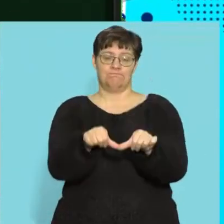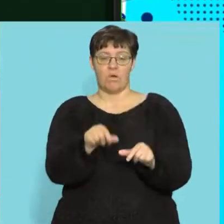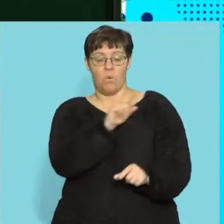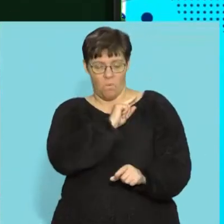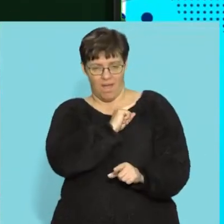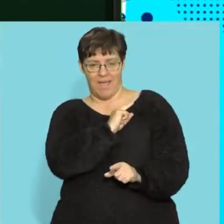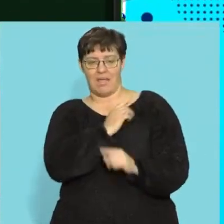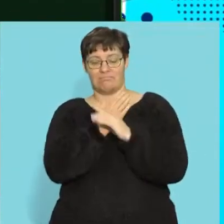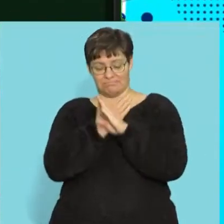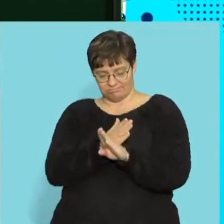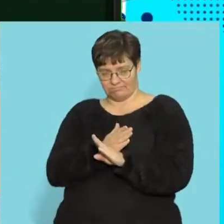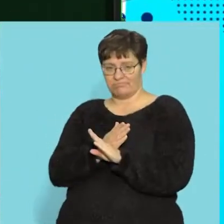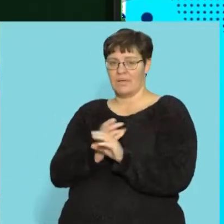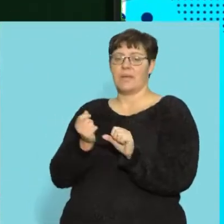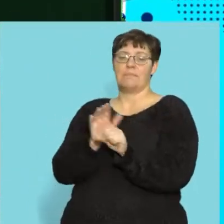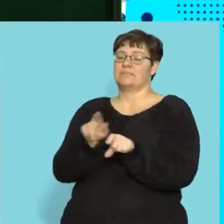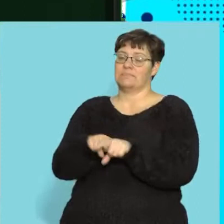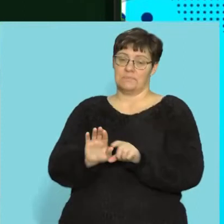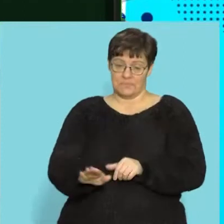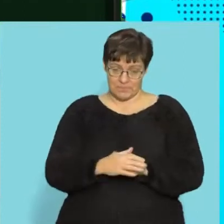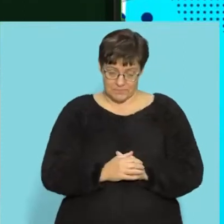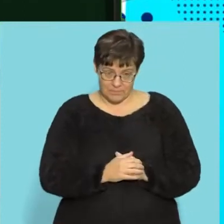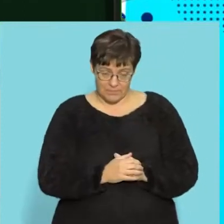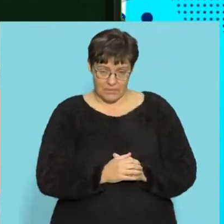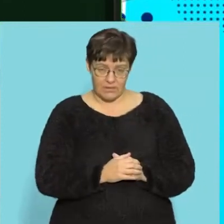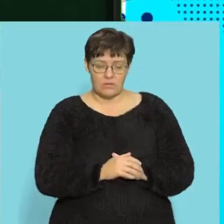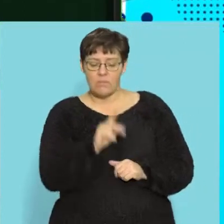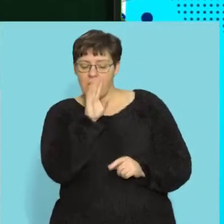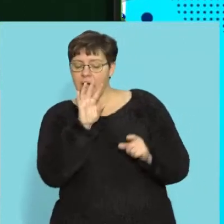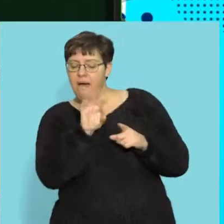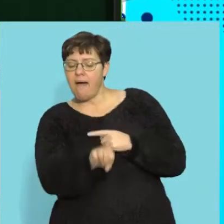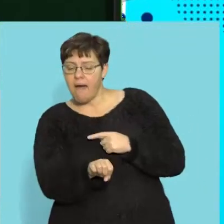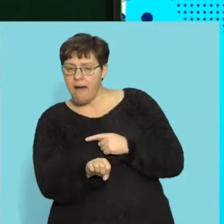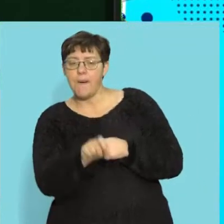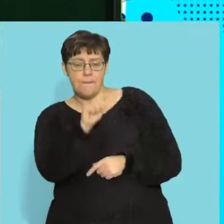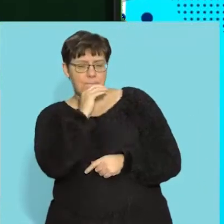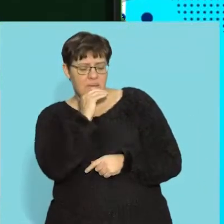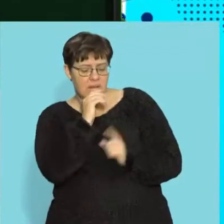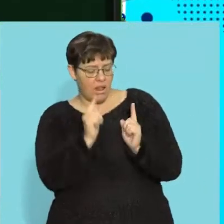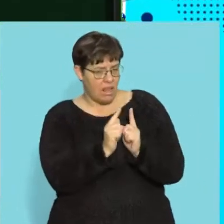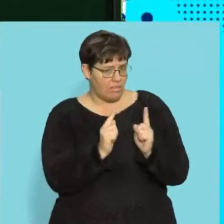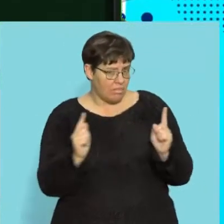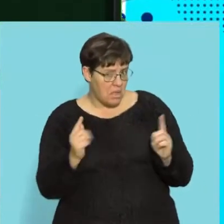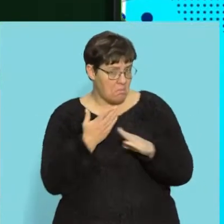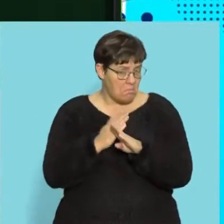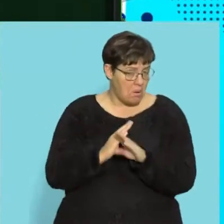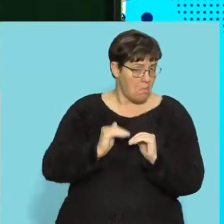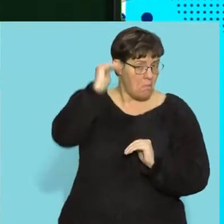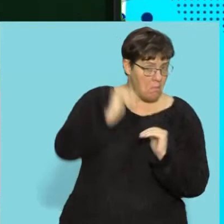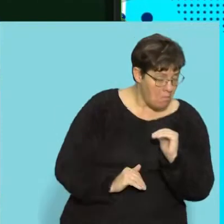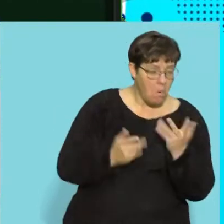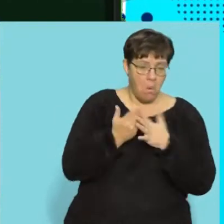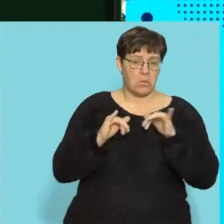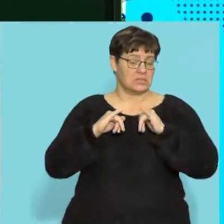on, the resistance of that material is kept constant, so that we are able to arrive at a relationship that